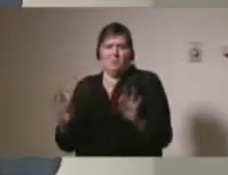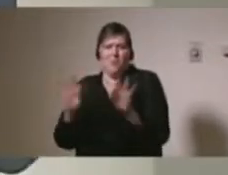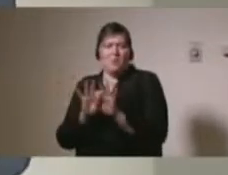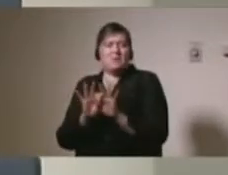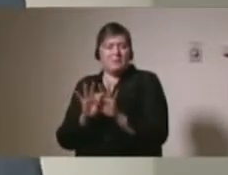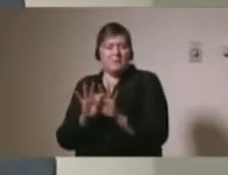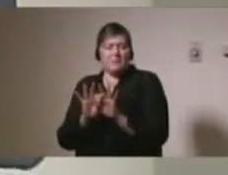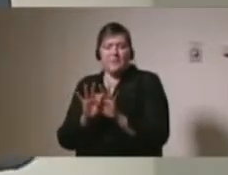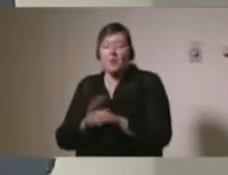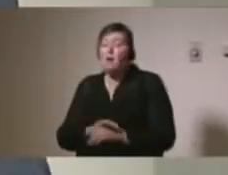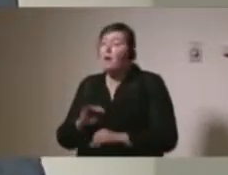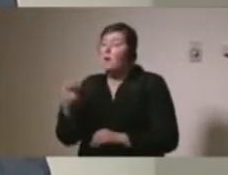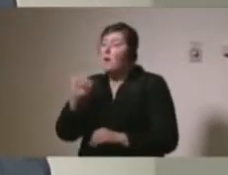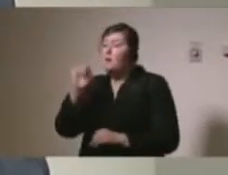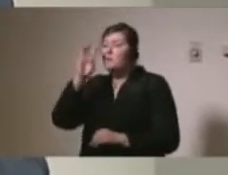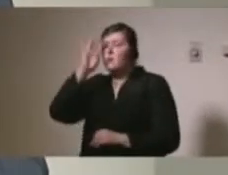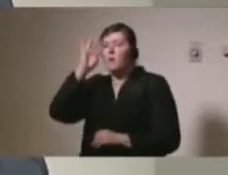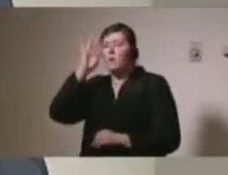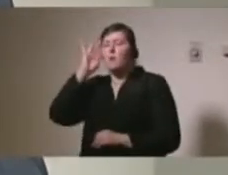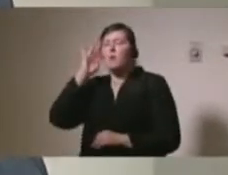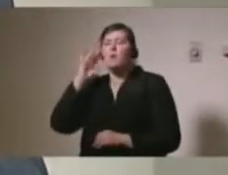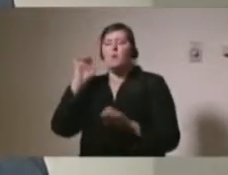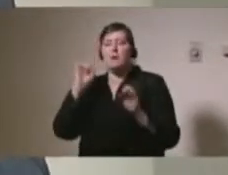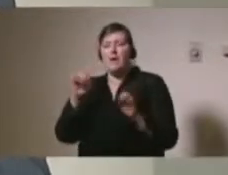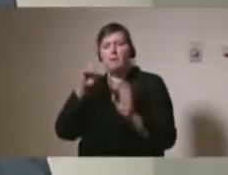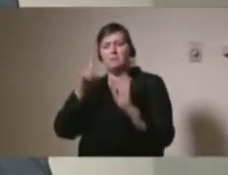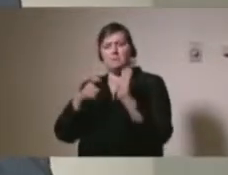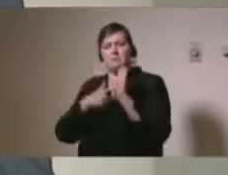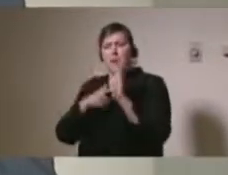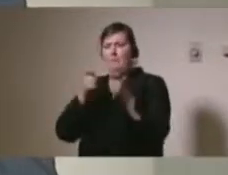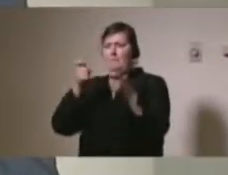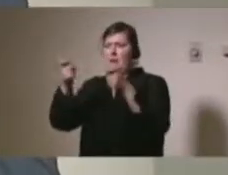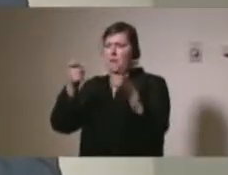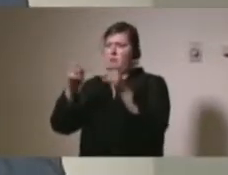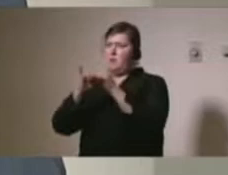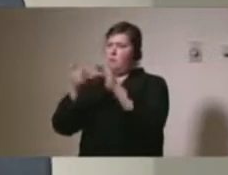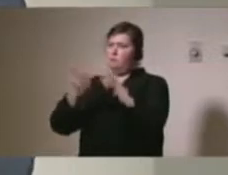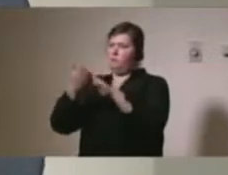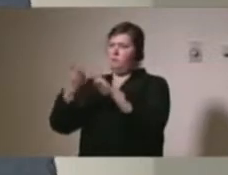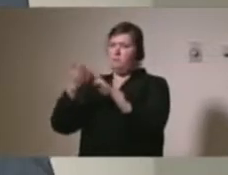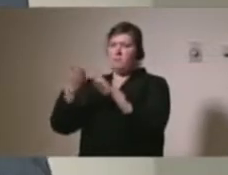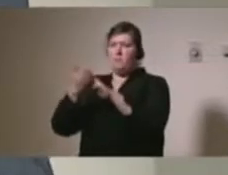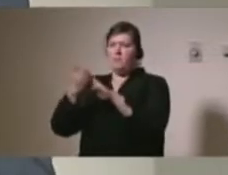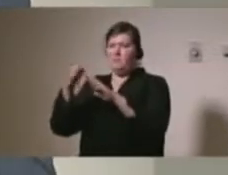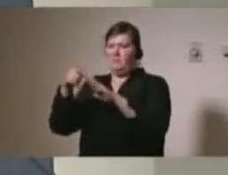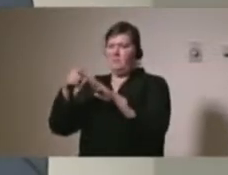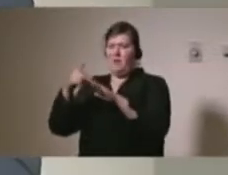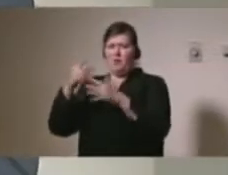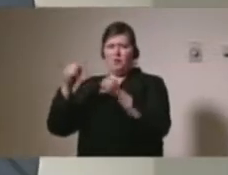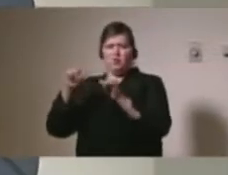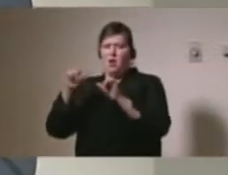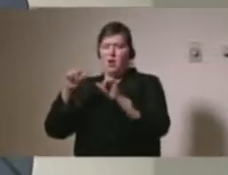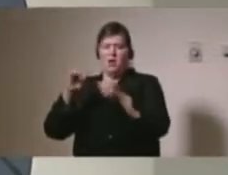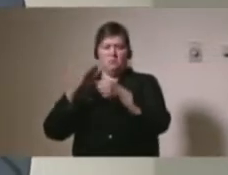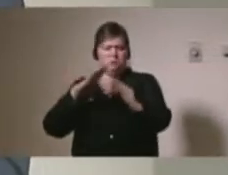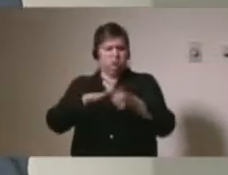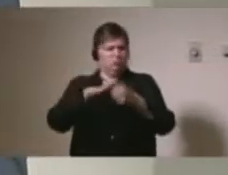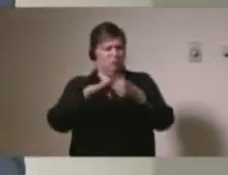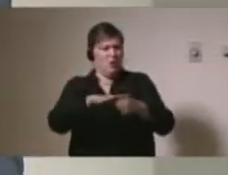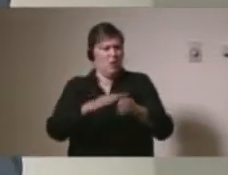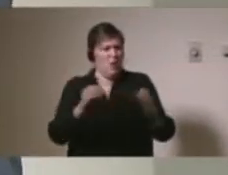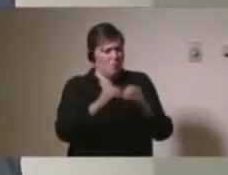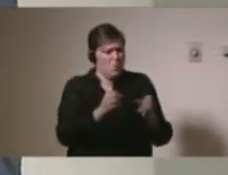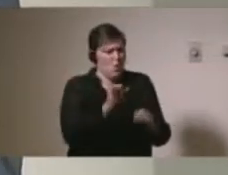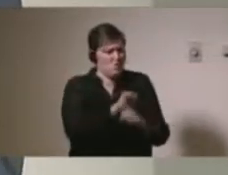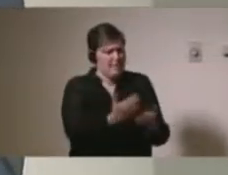But we also see how management operates as well. They use that to try and pressure workers to get them to do even more work. And